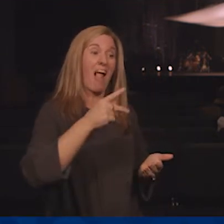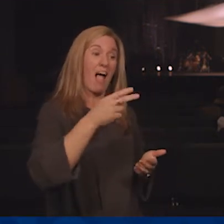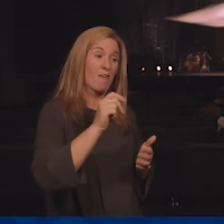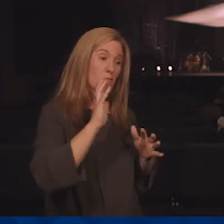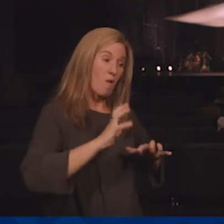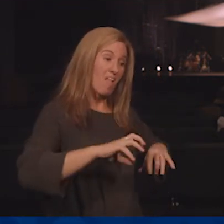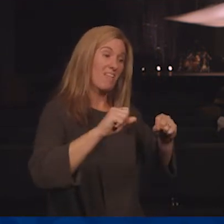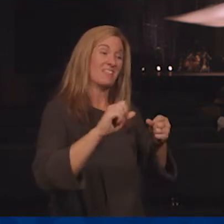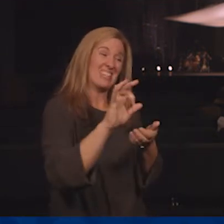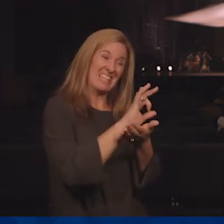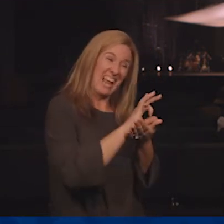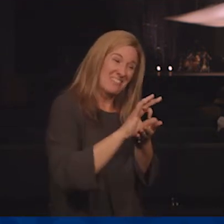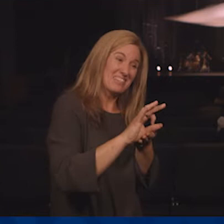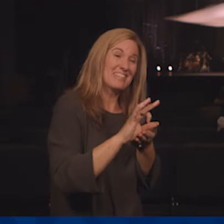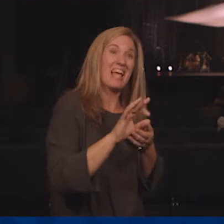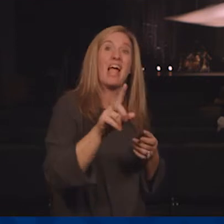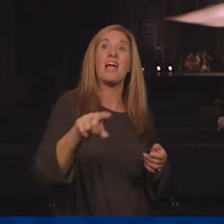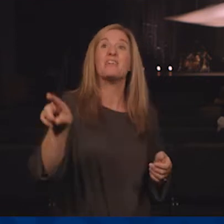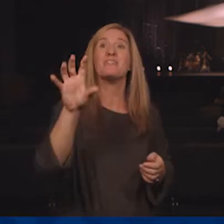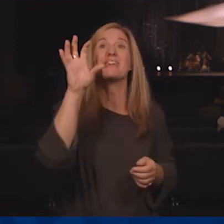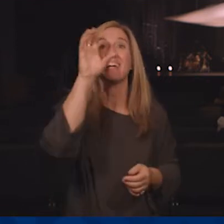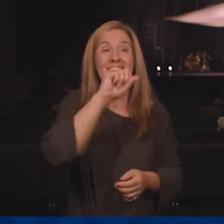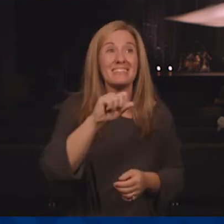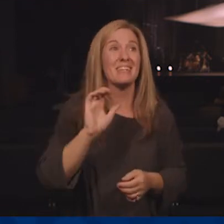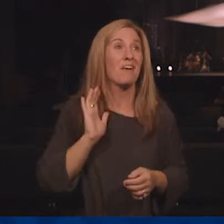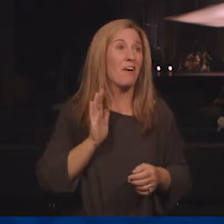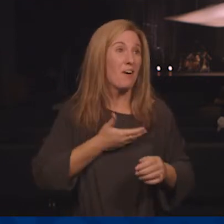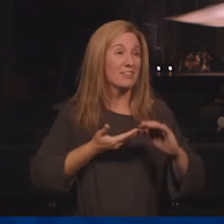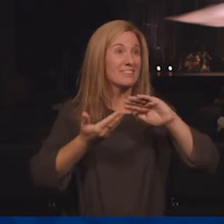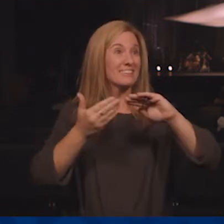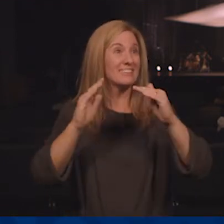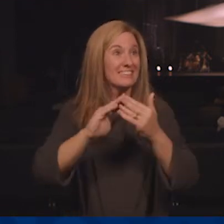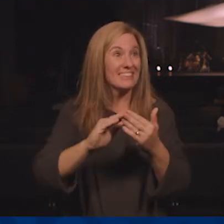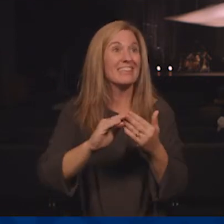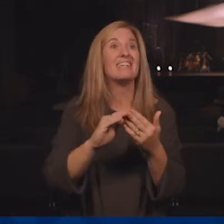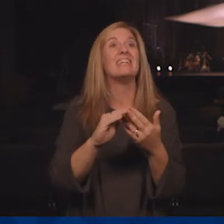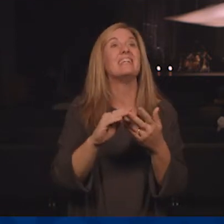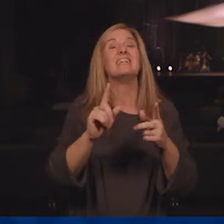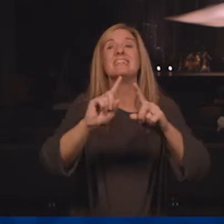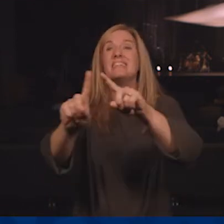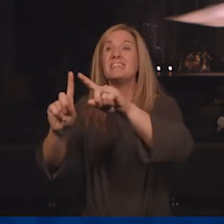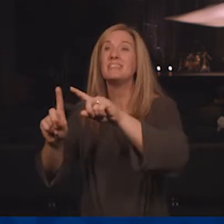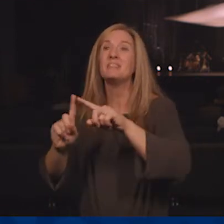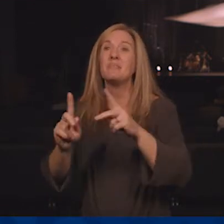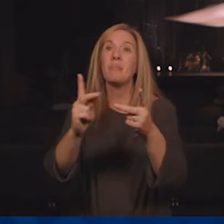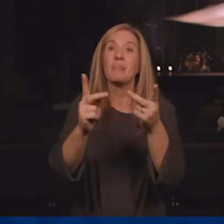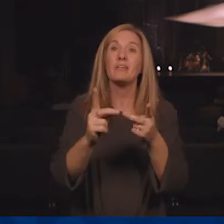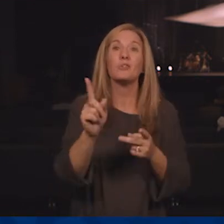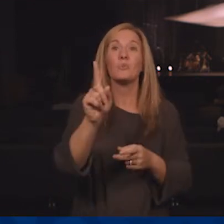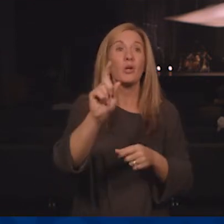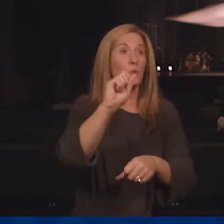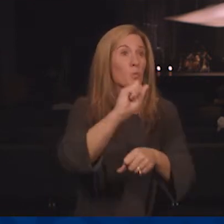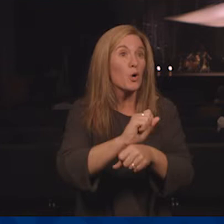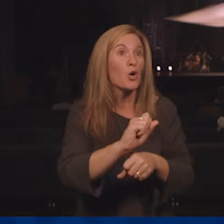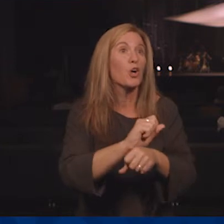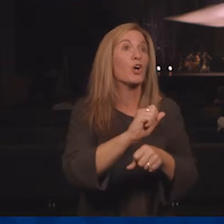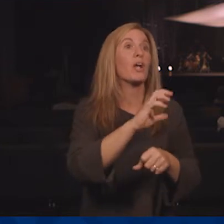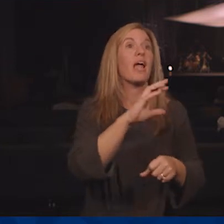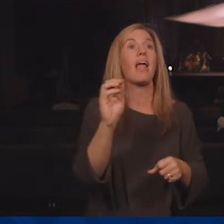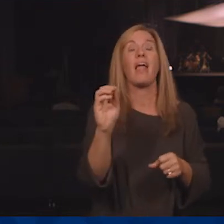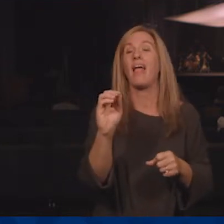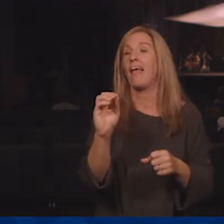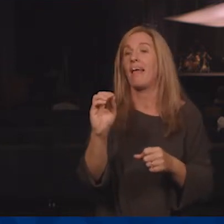9 weeks. And you guessed it, all across our city. In spaces like co-working spaces and Combustion Brewery, we are going